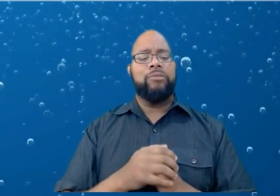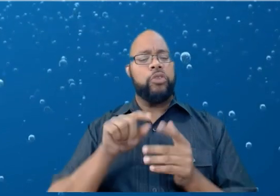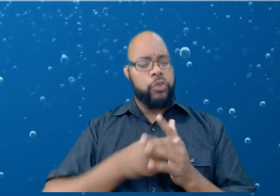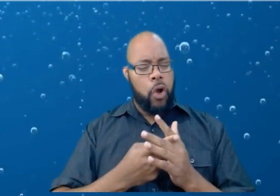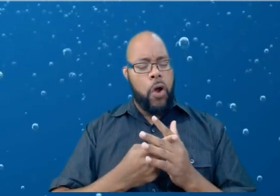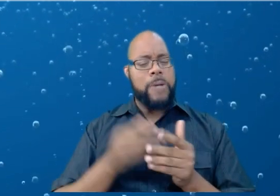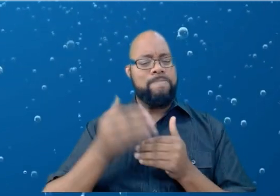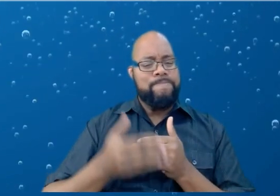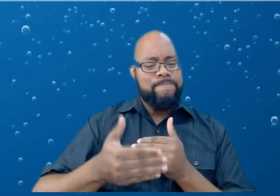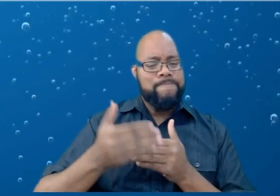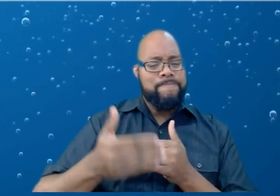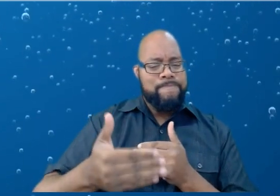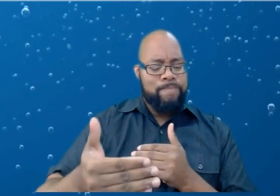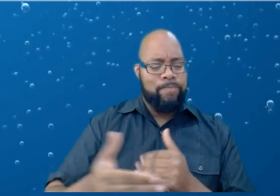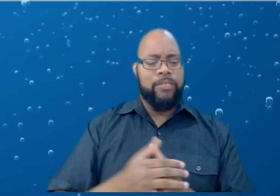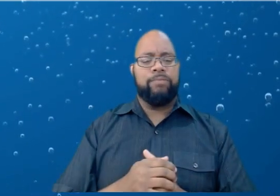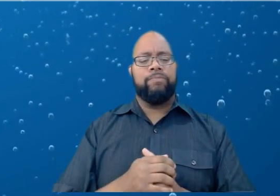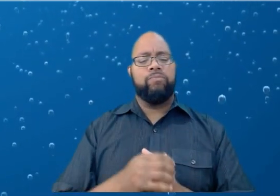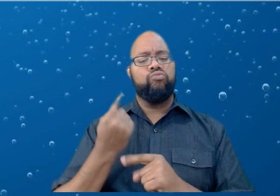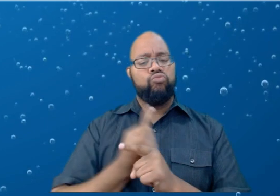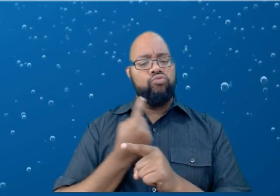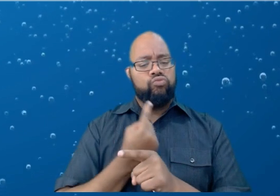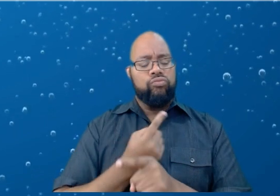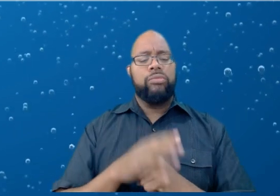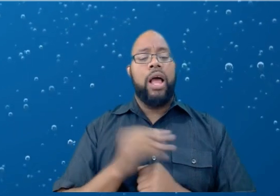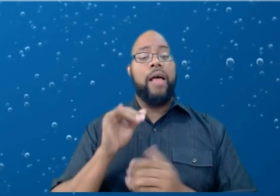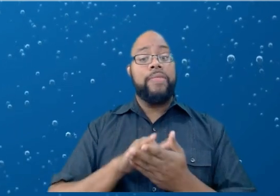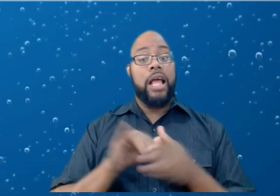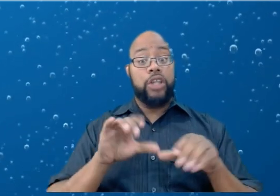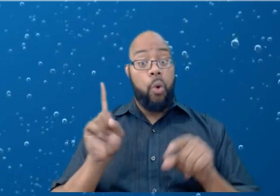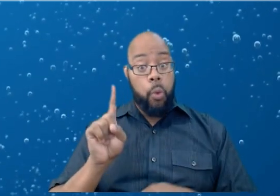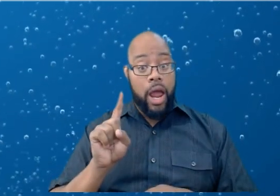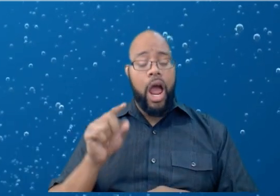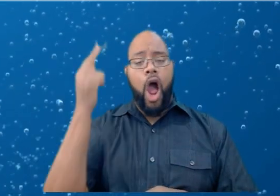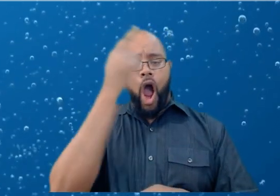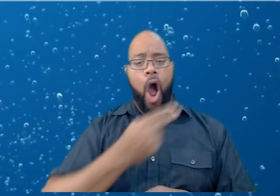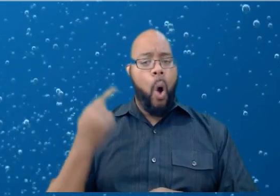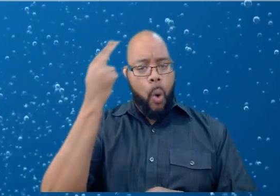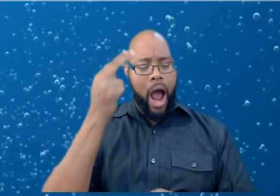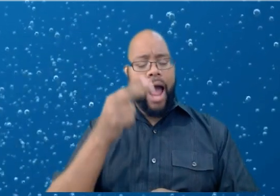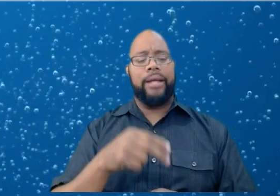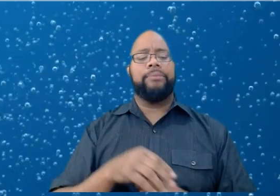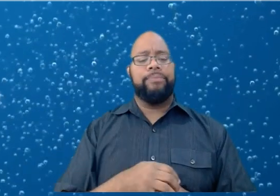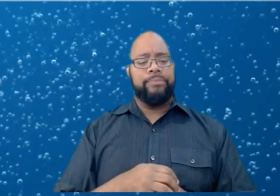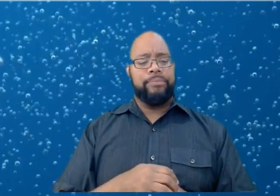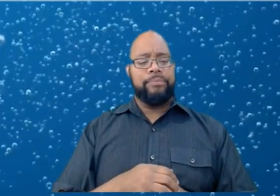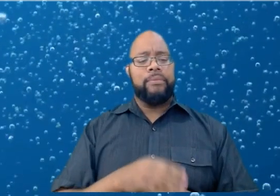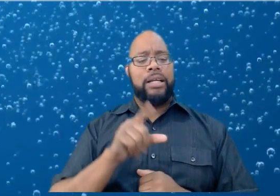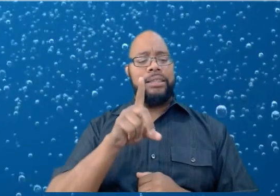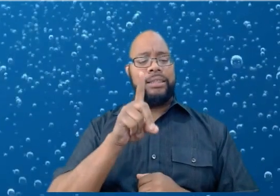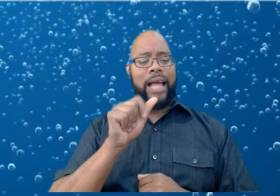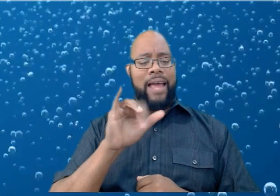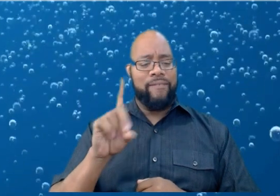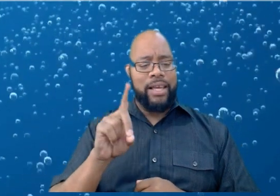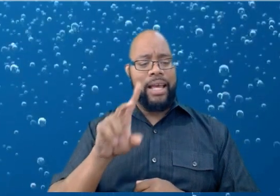they were started to being made on a regular basis. And this was done at the Mauna Loa Observatory in